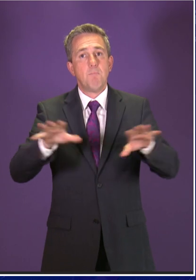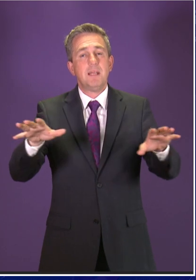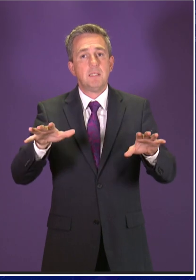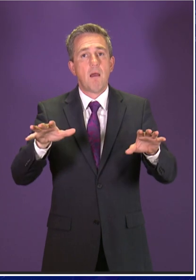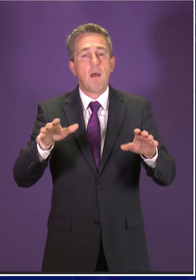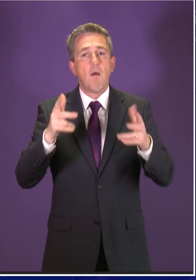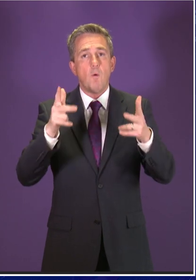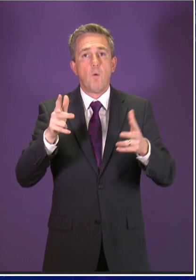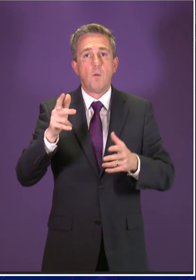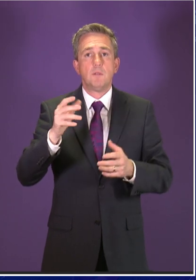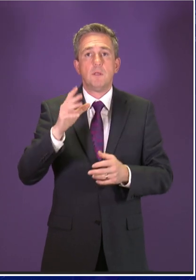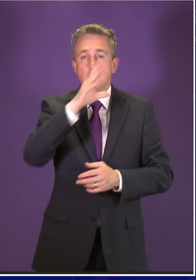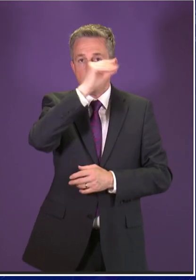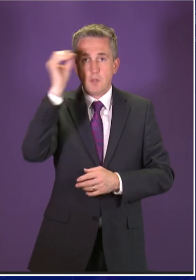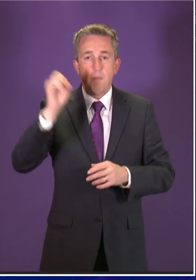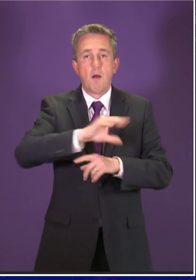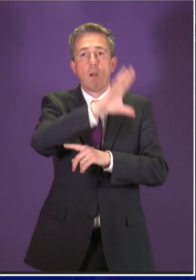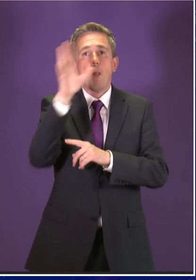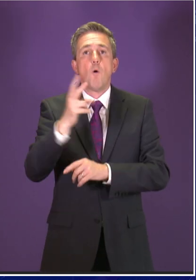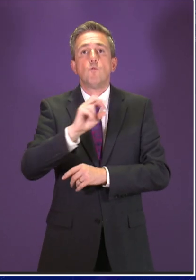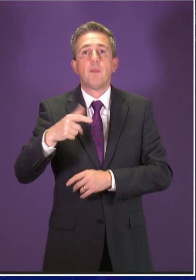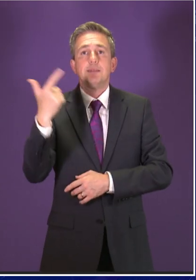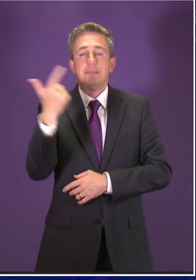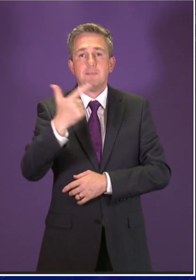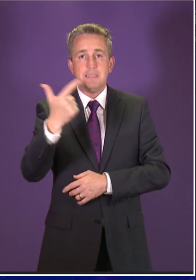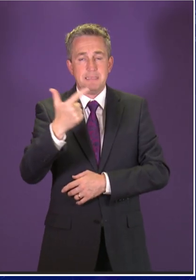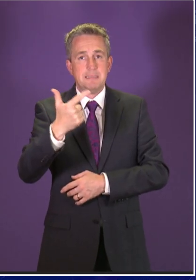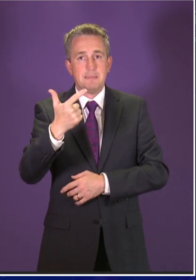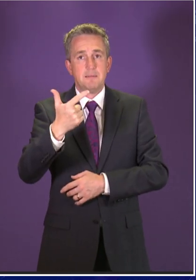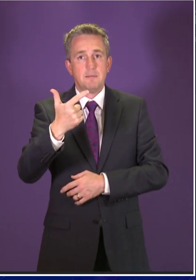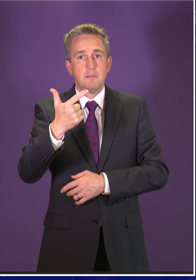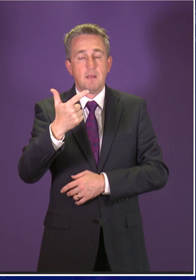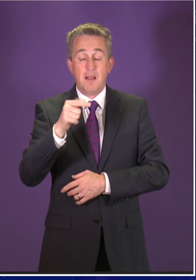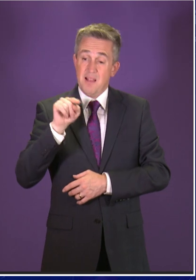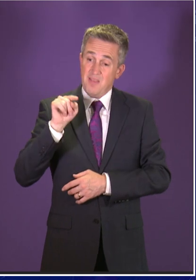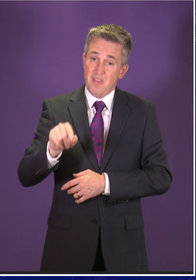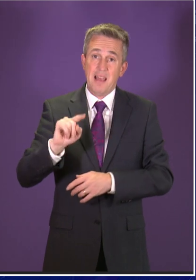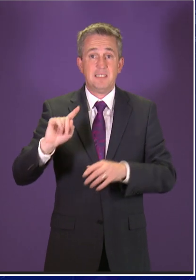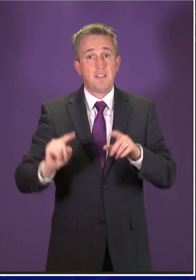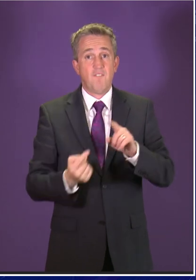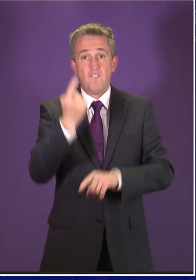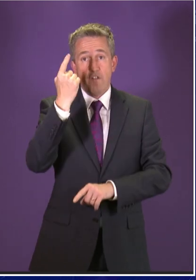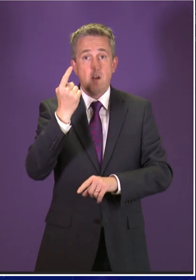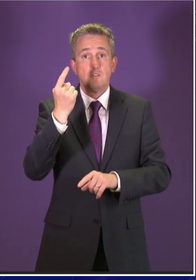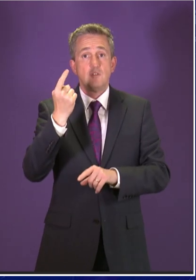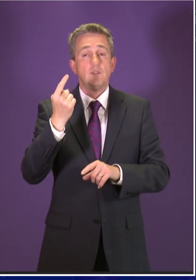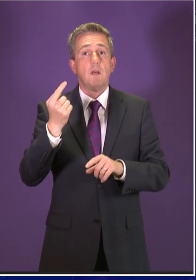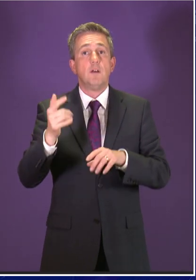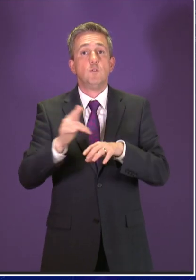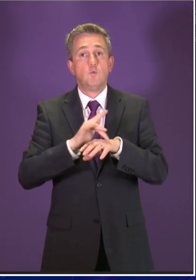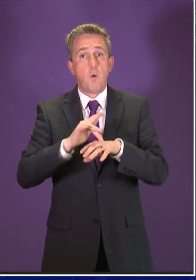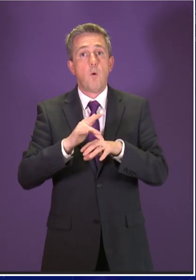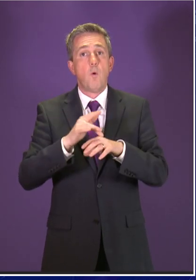I Have My Pensive Moods, 2017. It is the first ever that New Zealand has